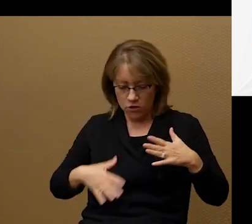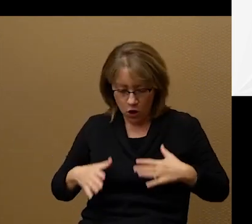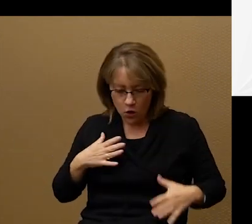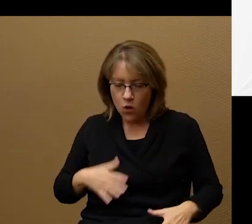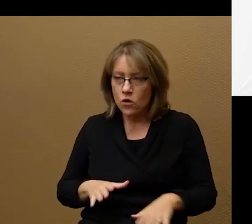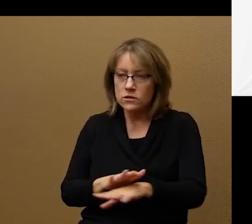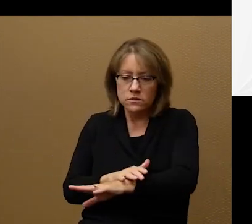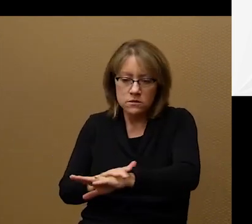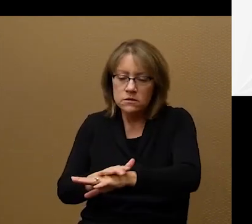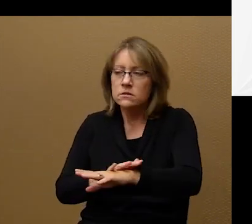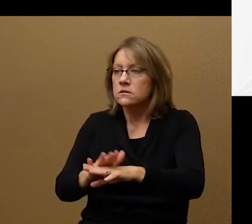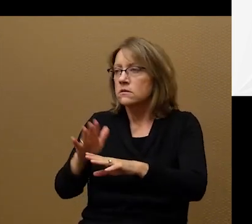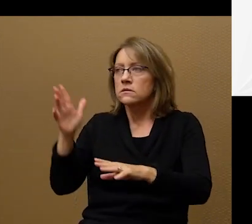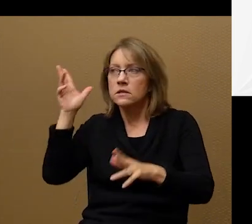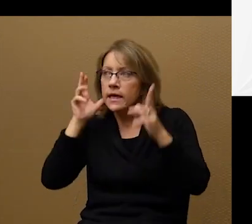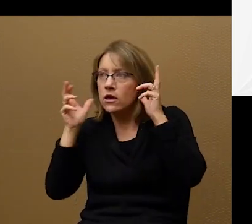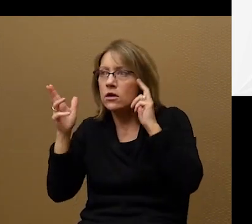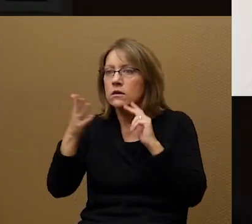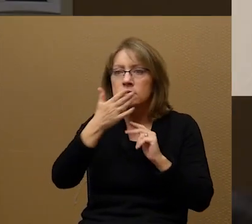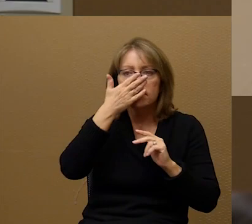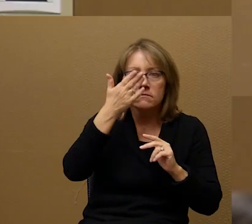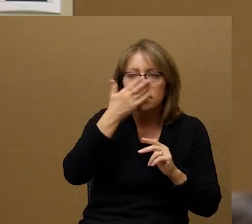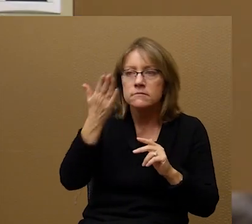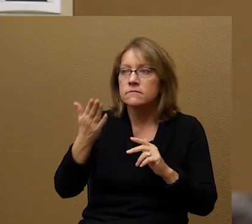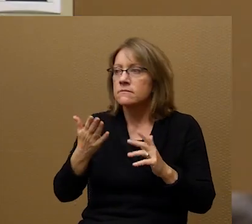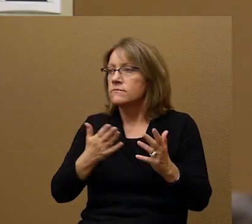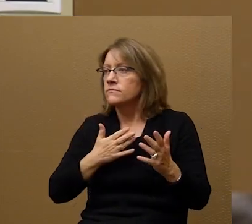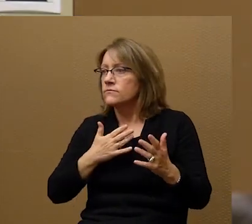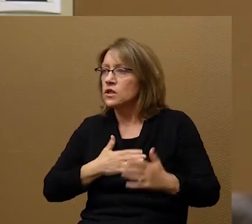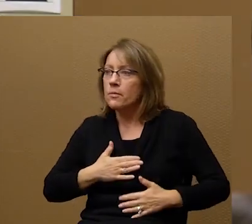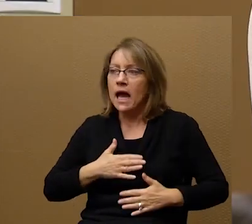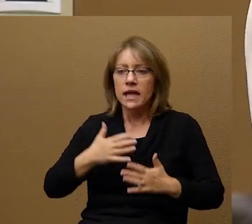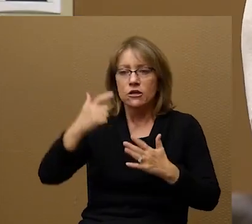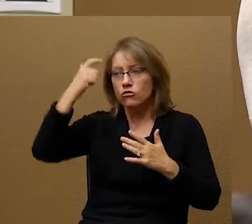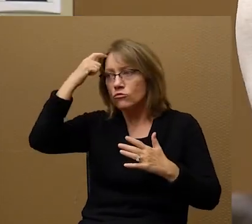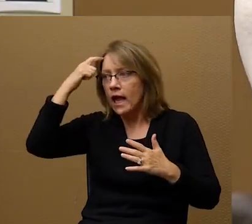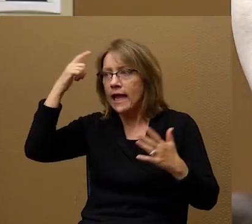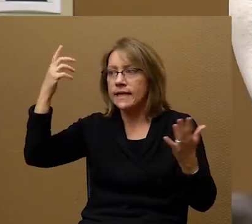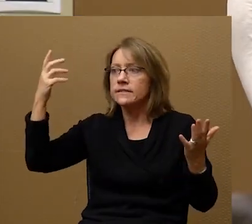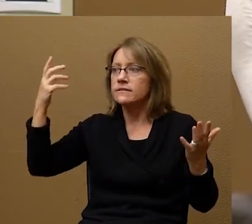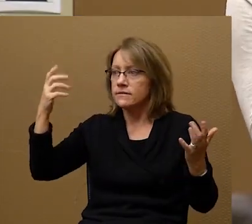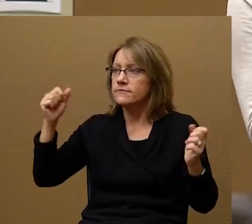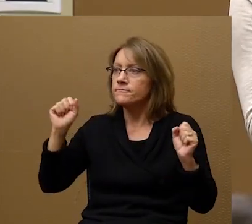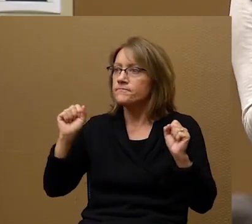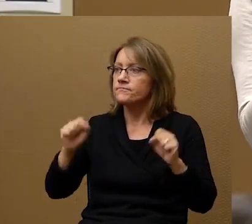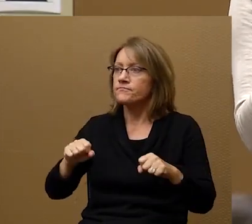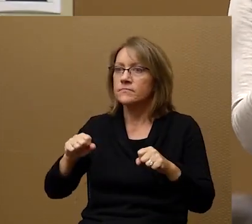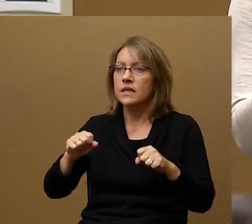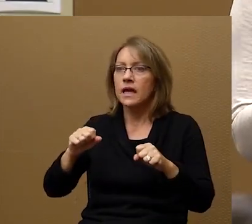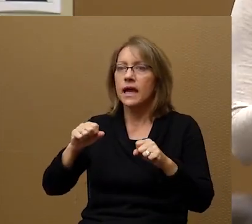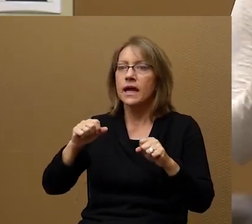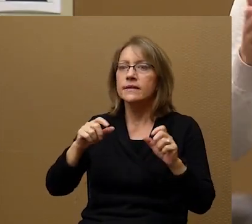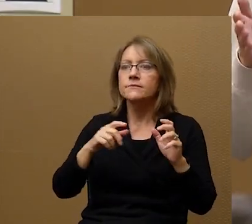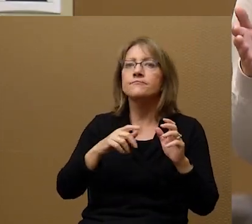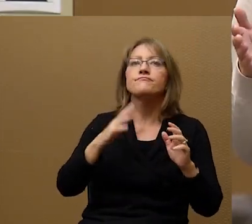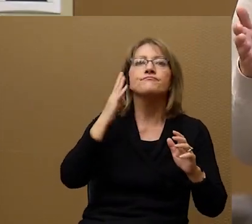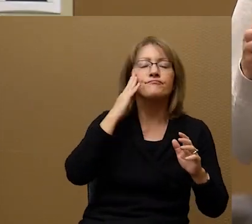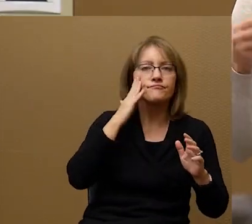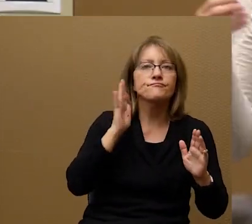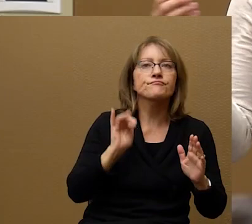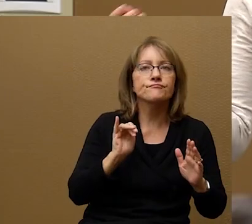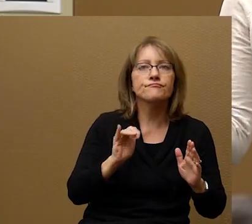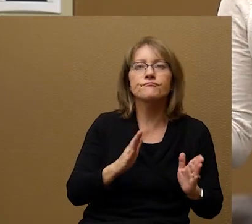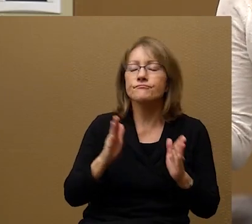things that you smell, your body, your brain is able to register it, orient